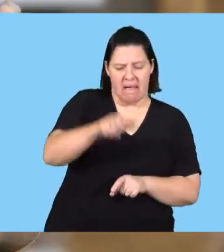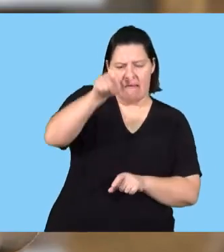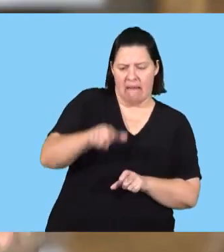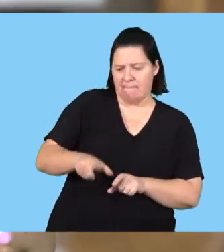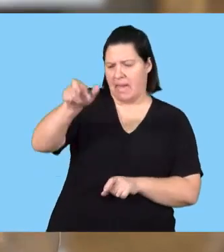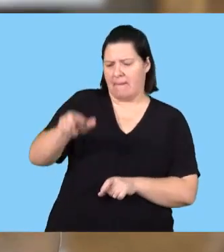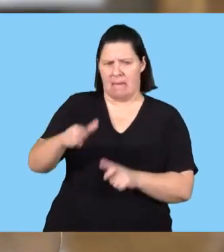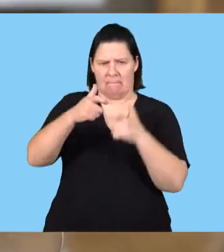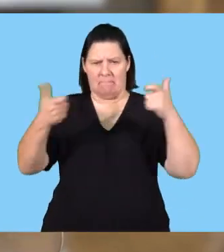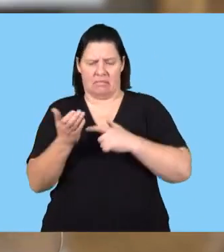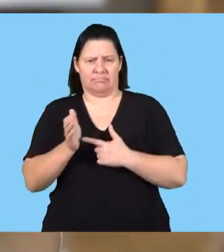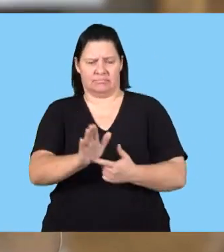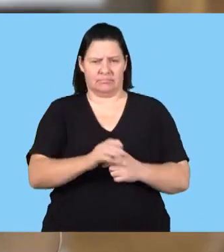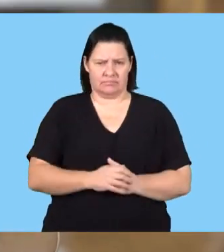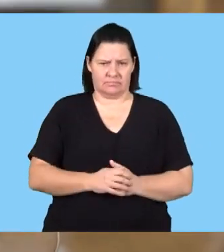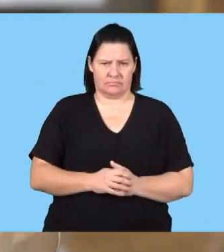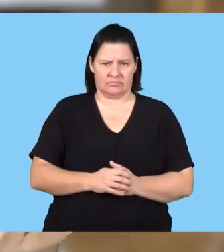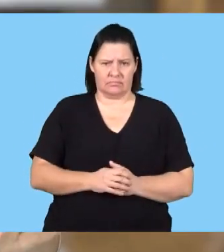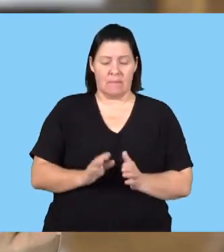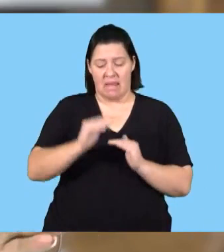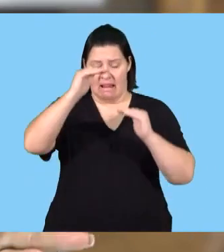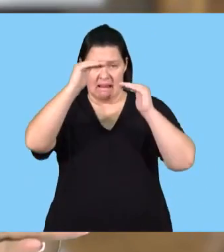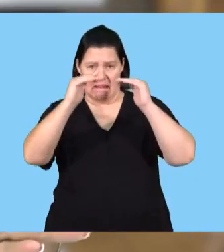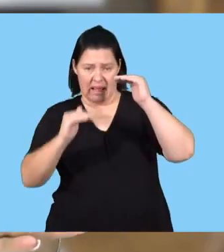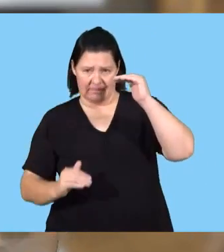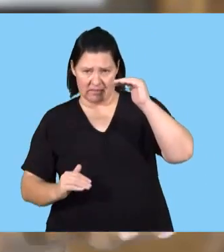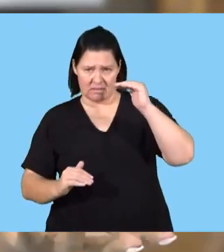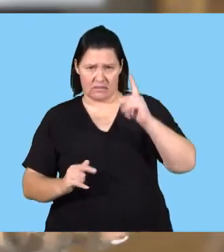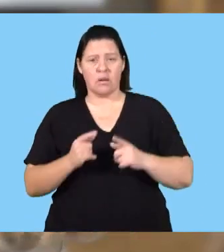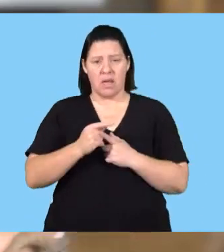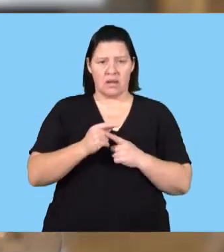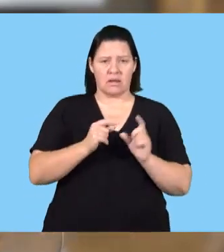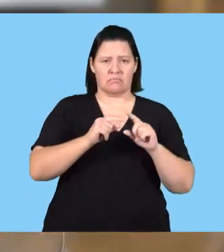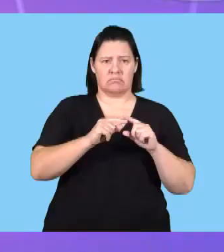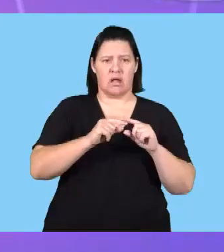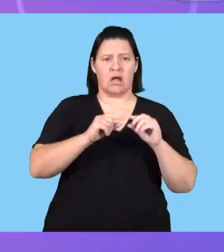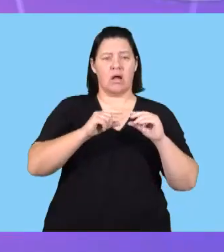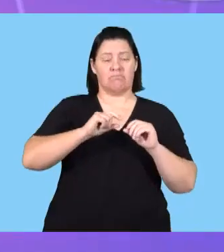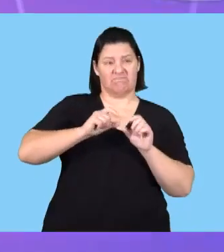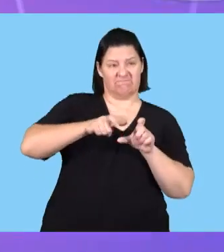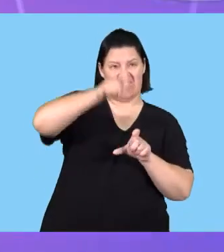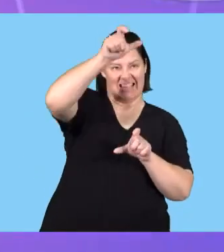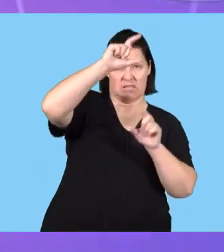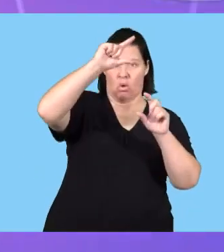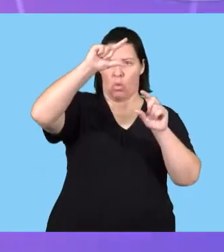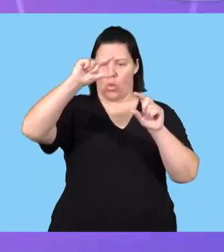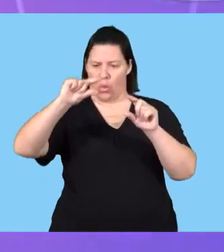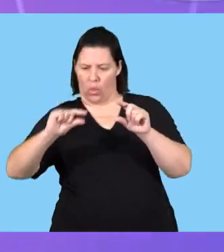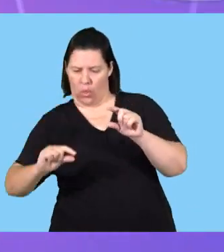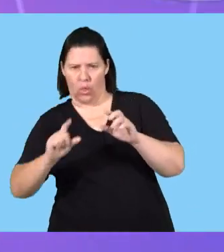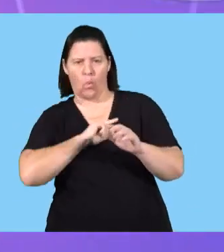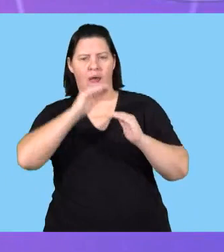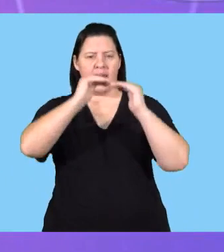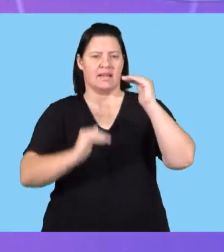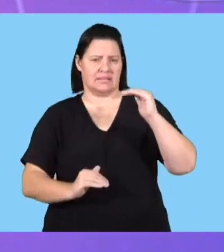bar presented. And whenever there is a decline in the results, the bar will be made smaller. Why